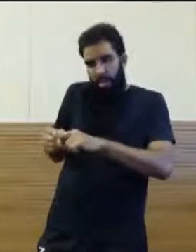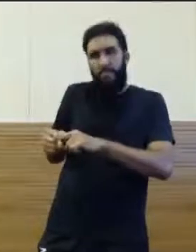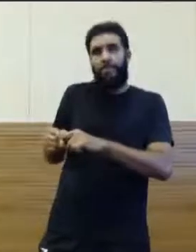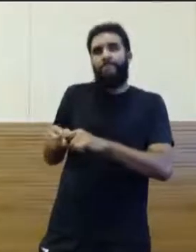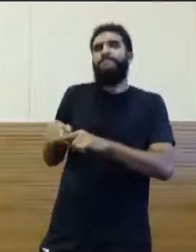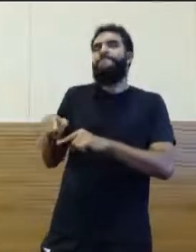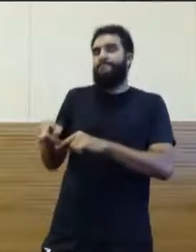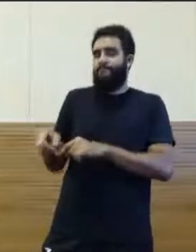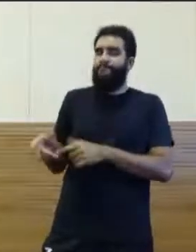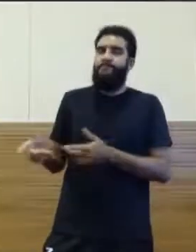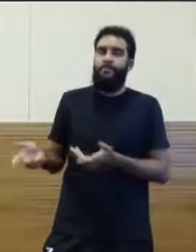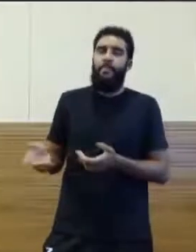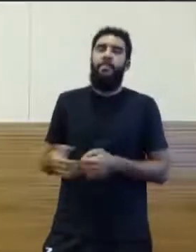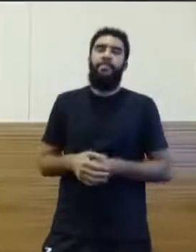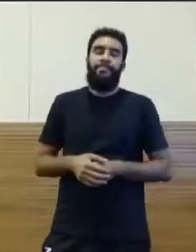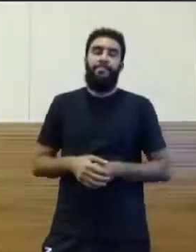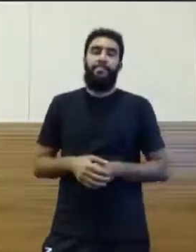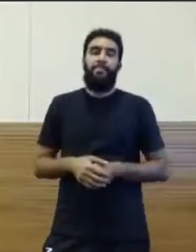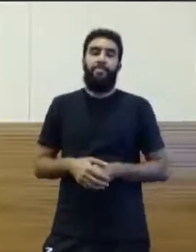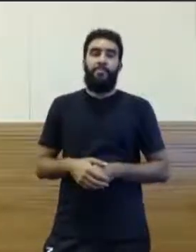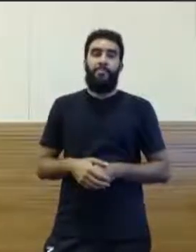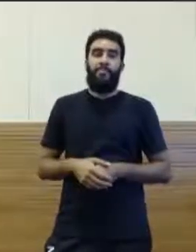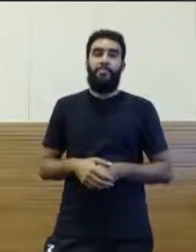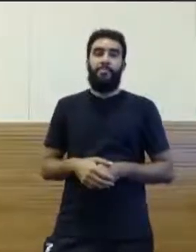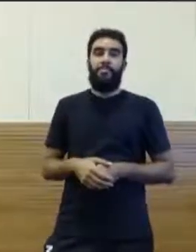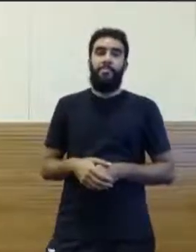process, then we talk